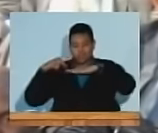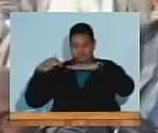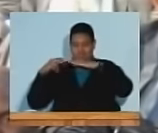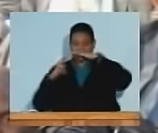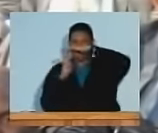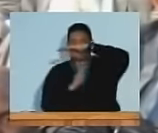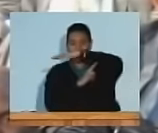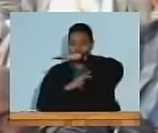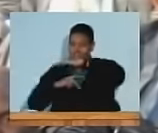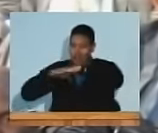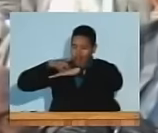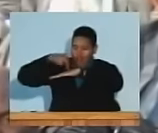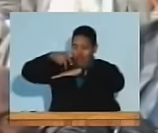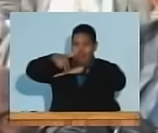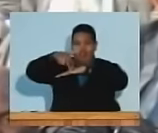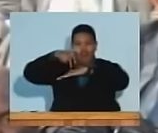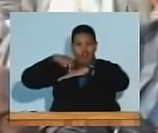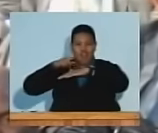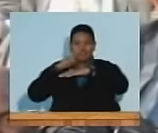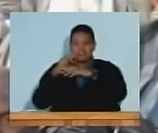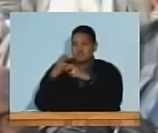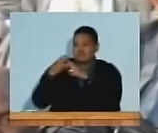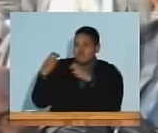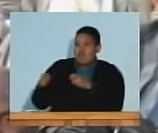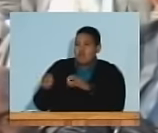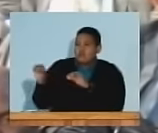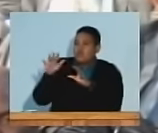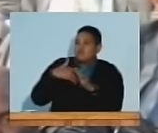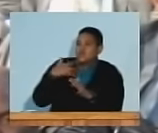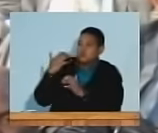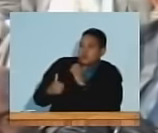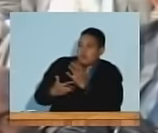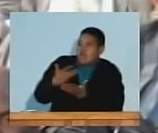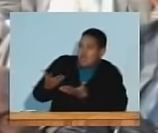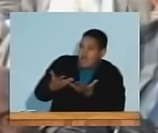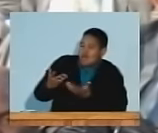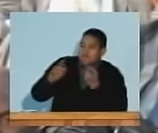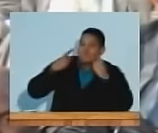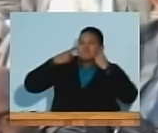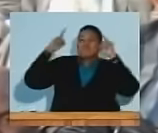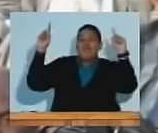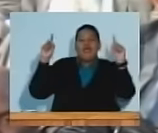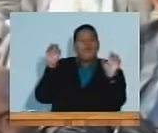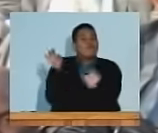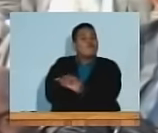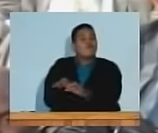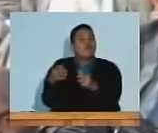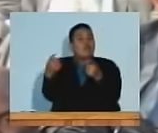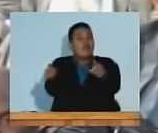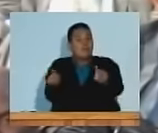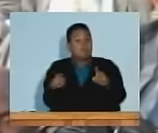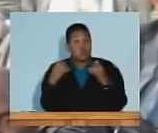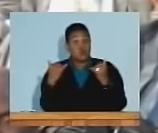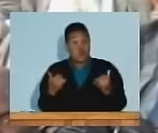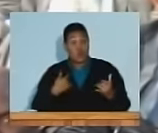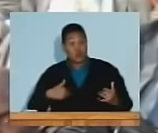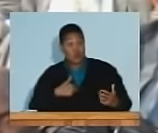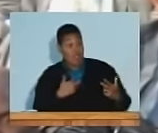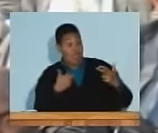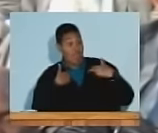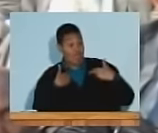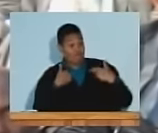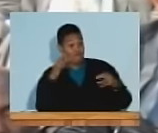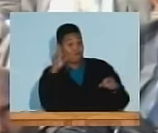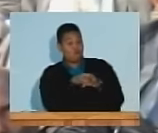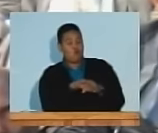navigated rocky mountains to get the vote, now that we have the vote,